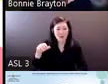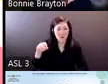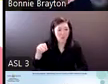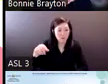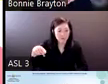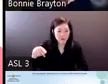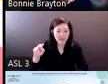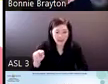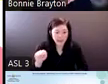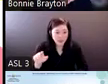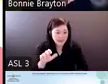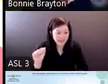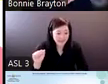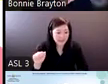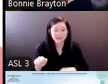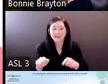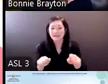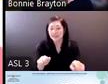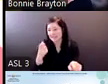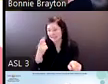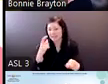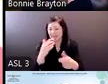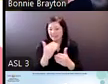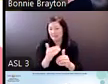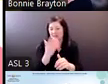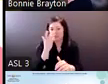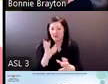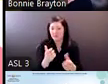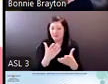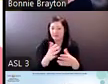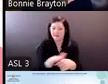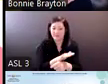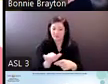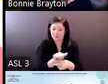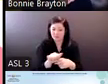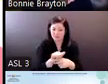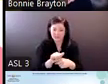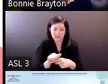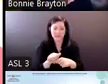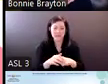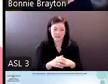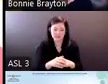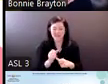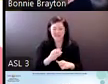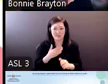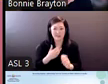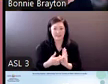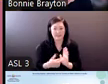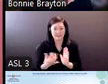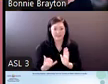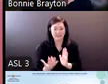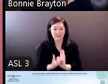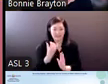eapon.ca. This one is limited because it's a full training, so you might want to register right now if you